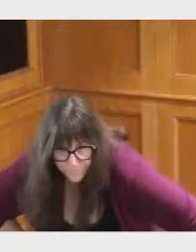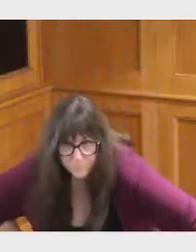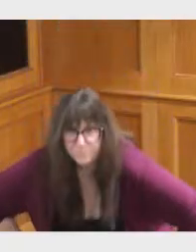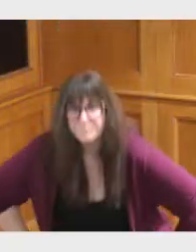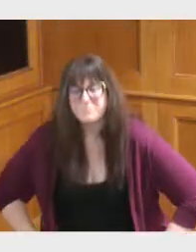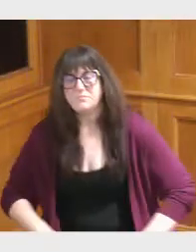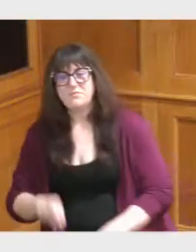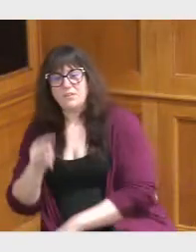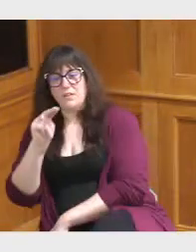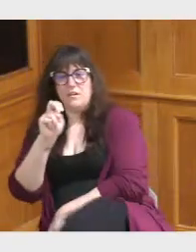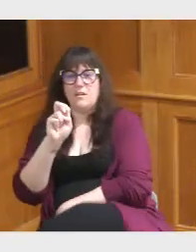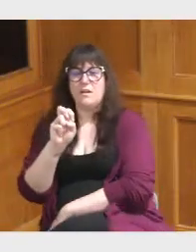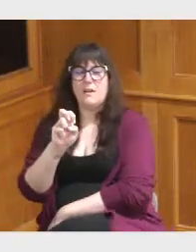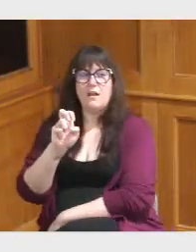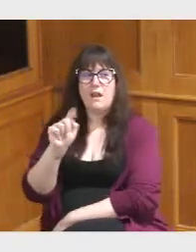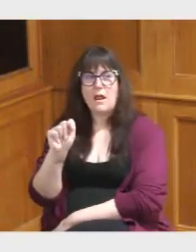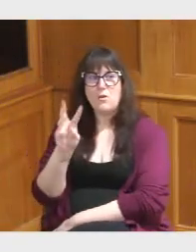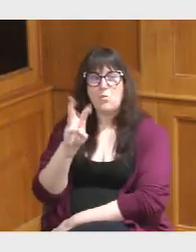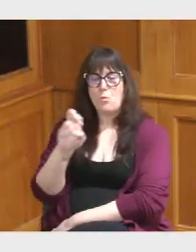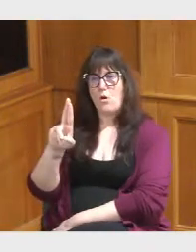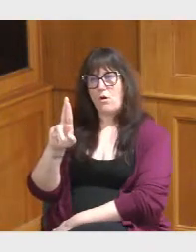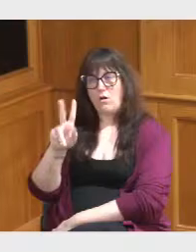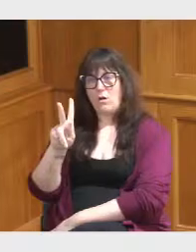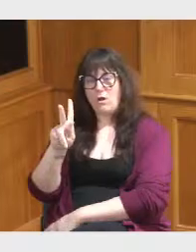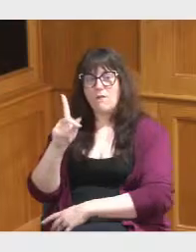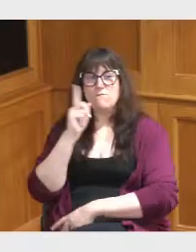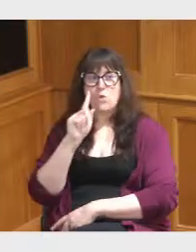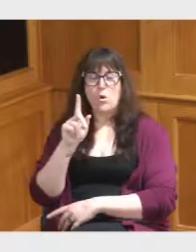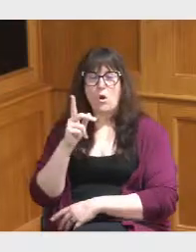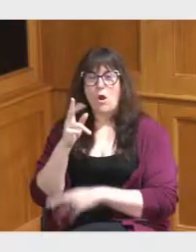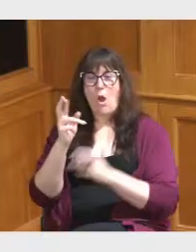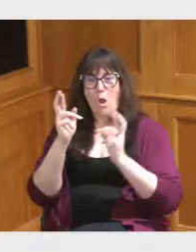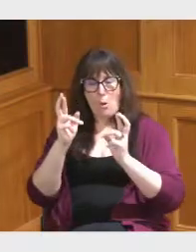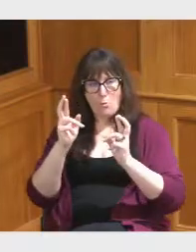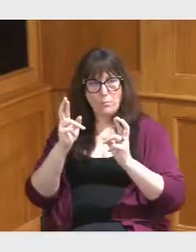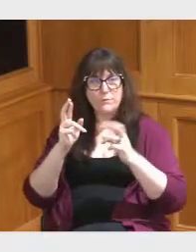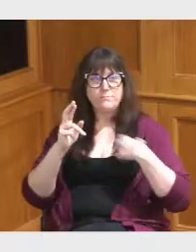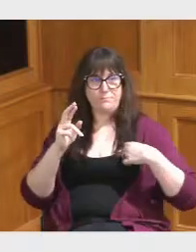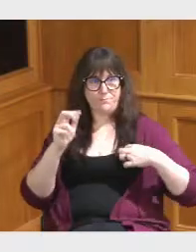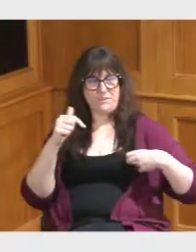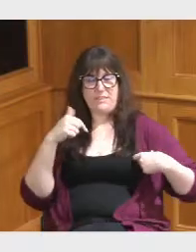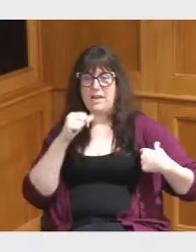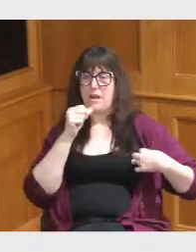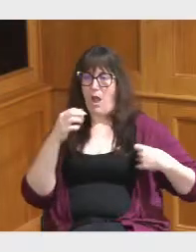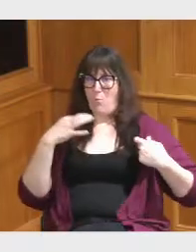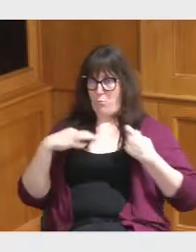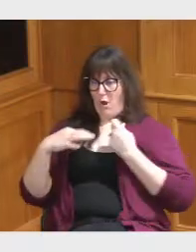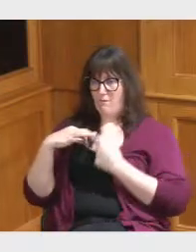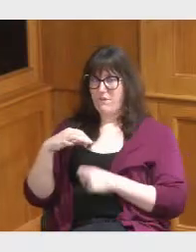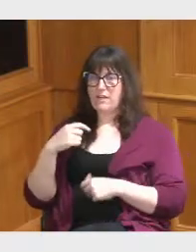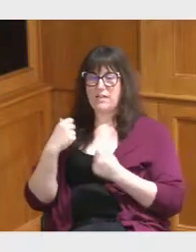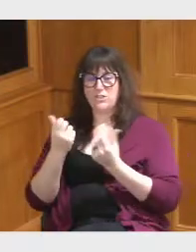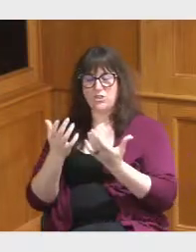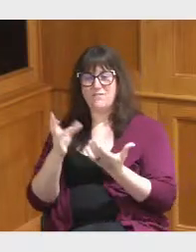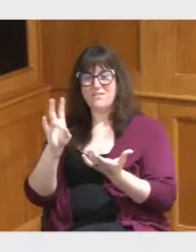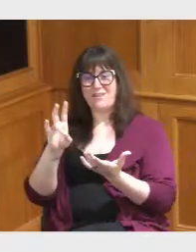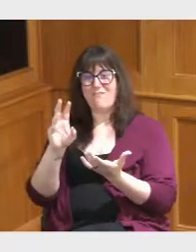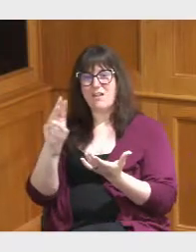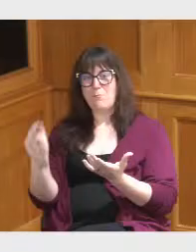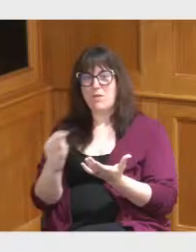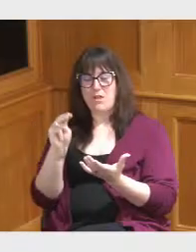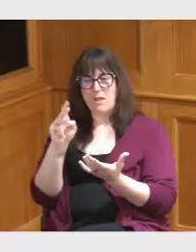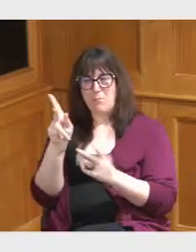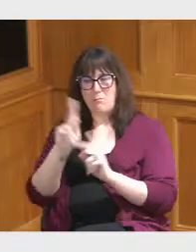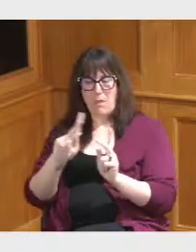for Hope is the federally designated nonprofit organ procurement organization that serves nearly 7 million people throughout